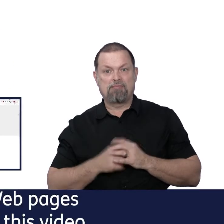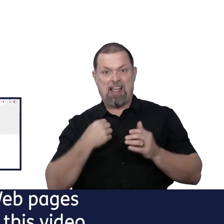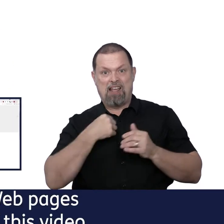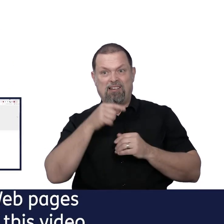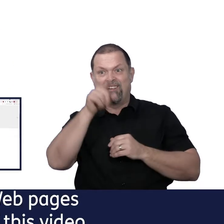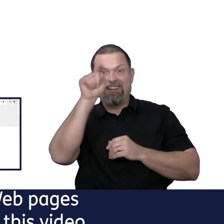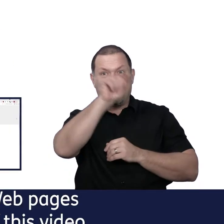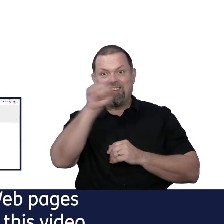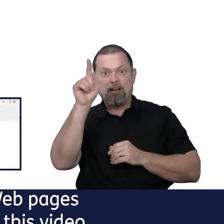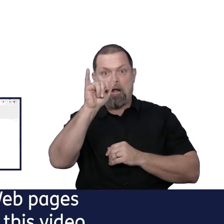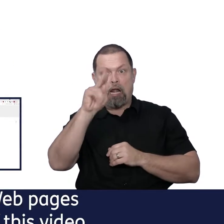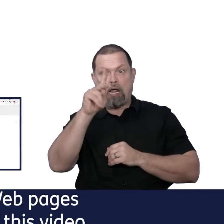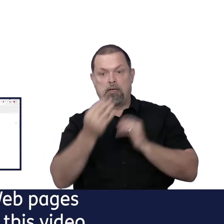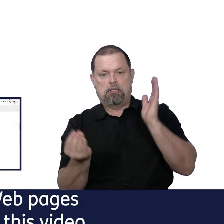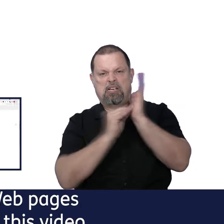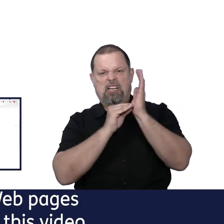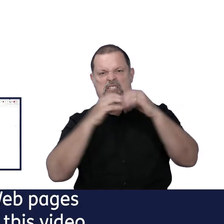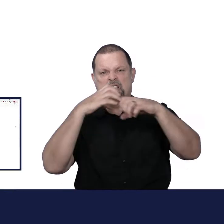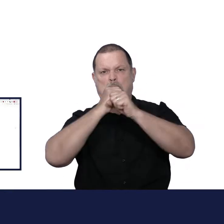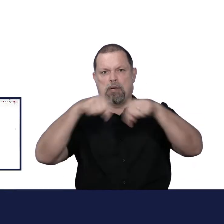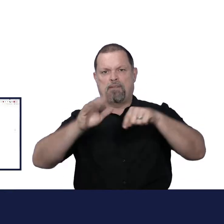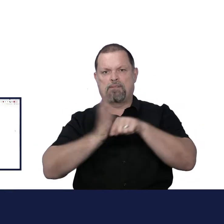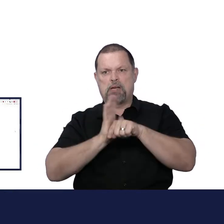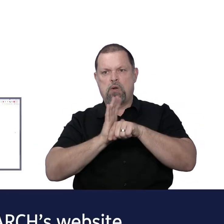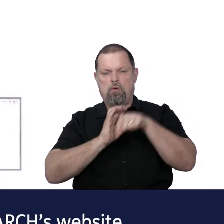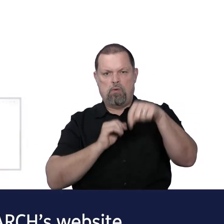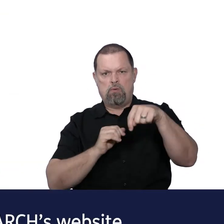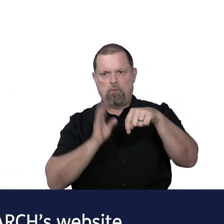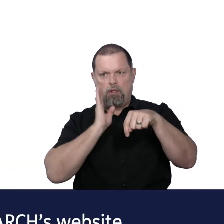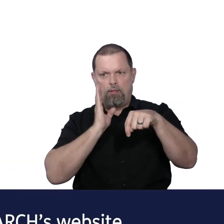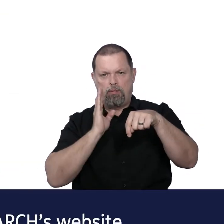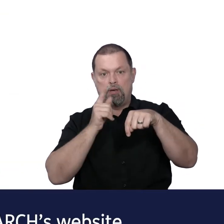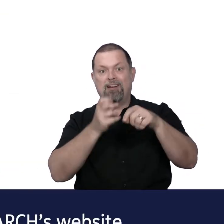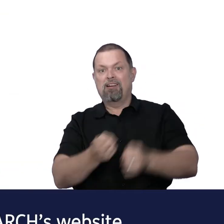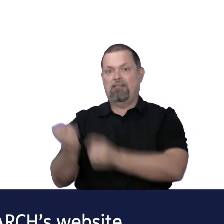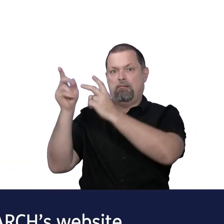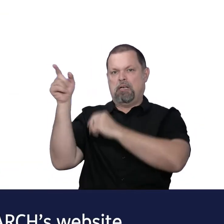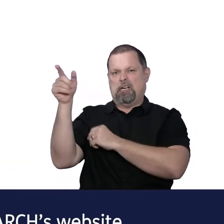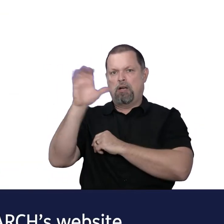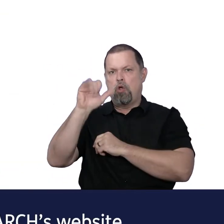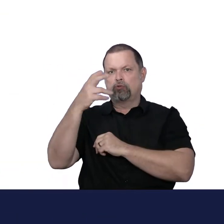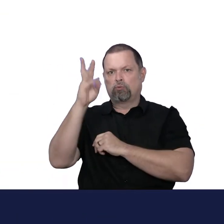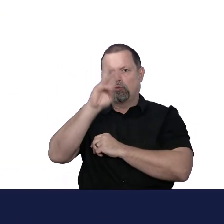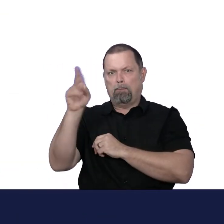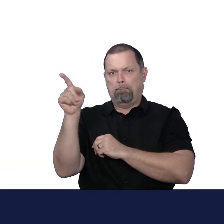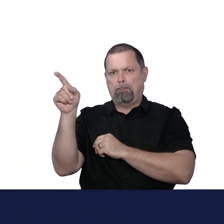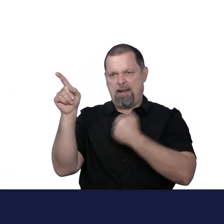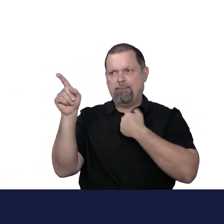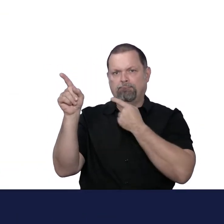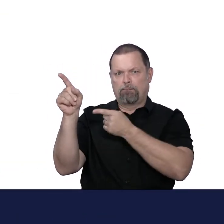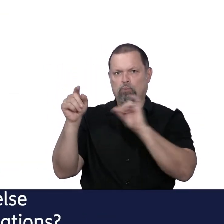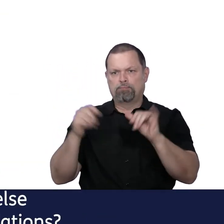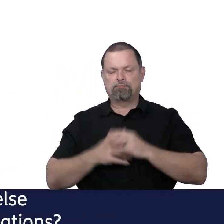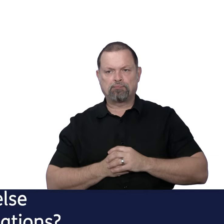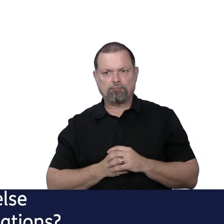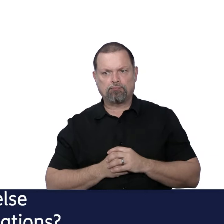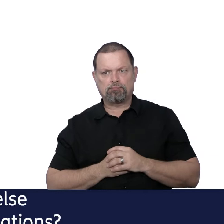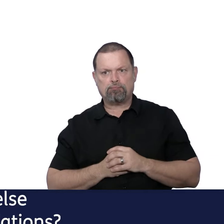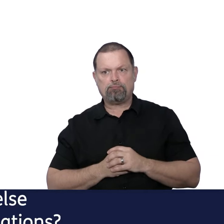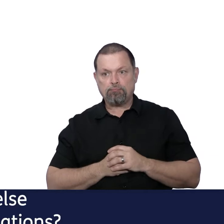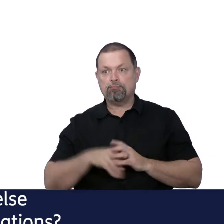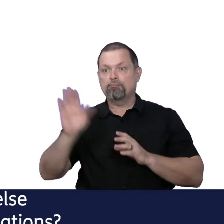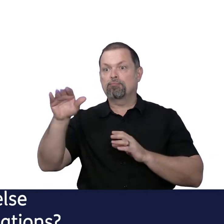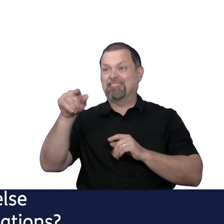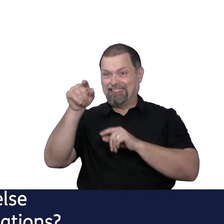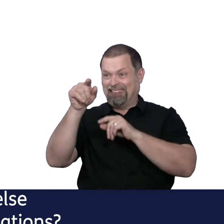these web pages in the written summary of this video. You can find this summary on Arch's website. Is there